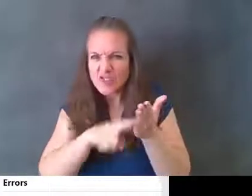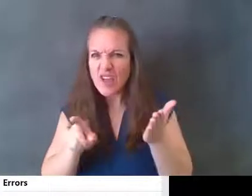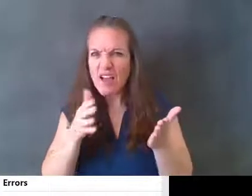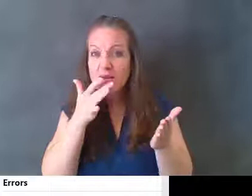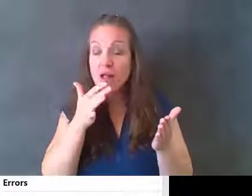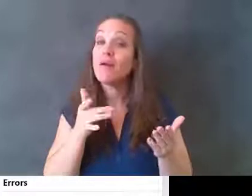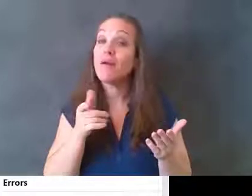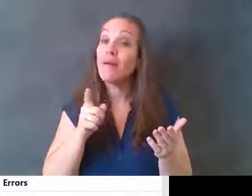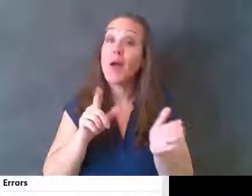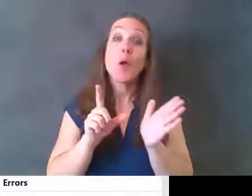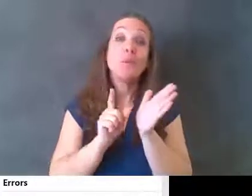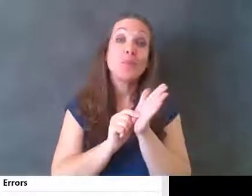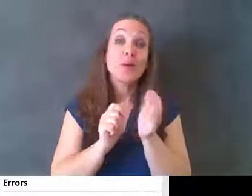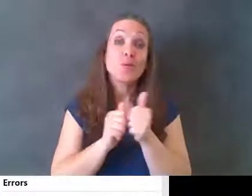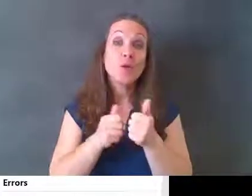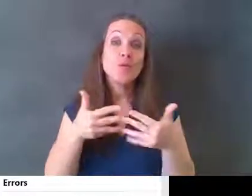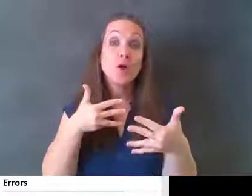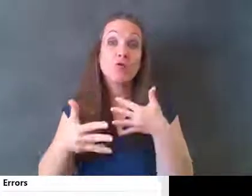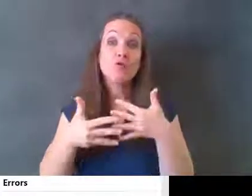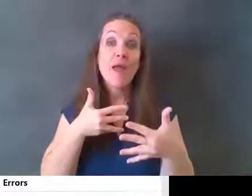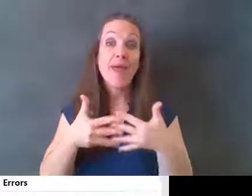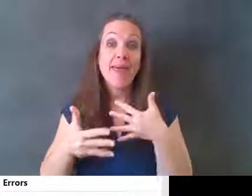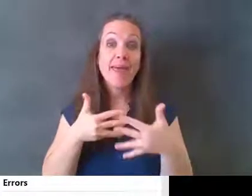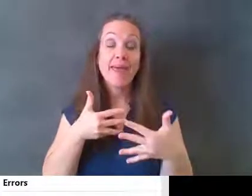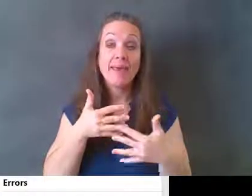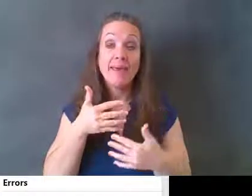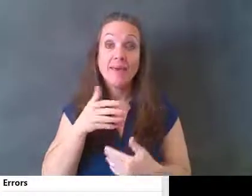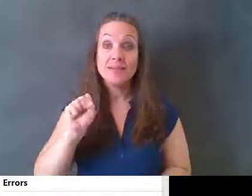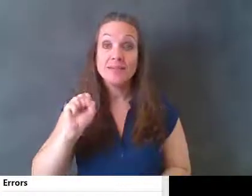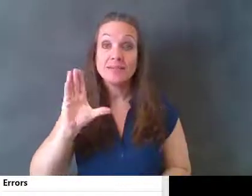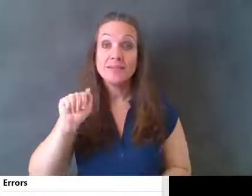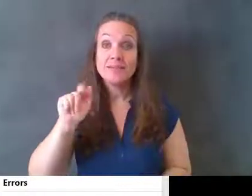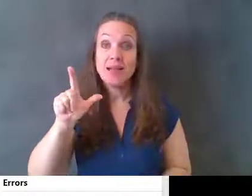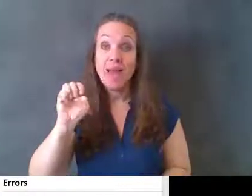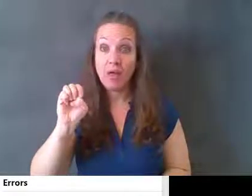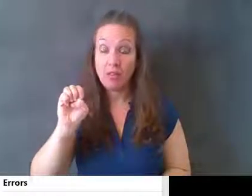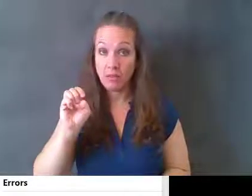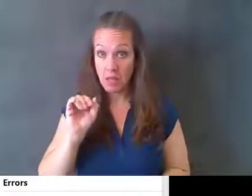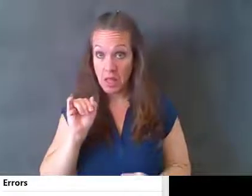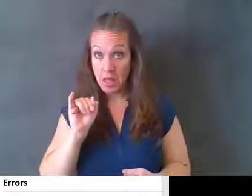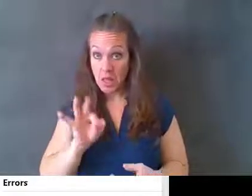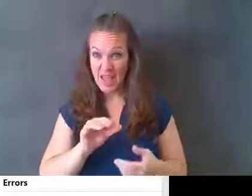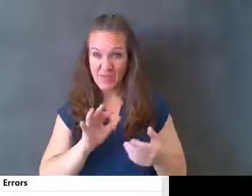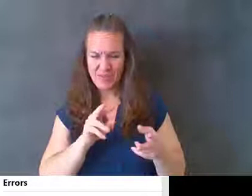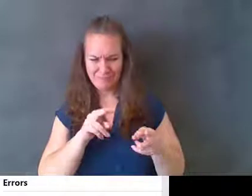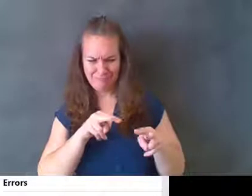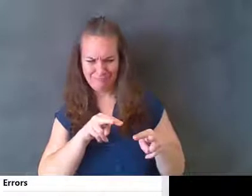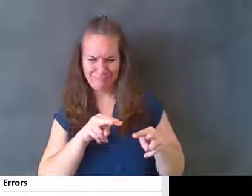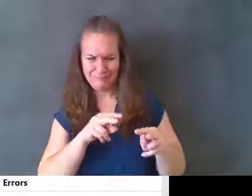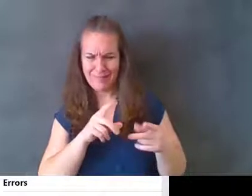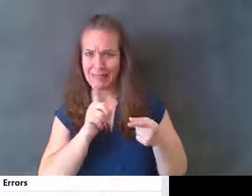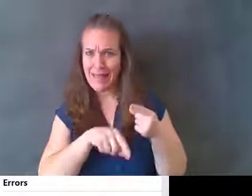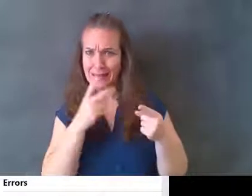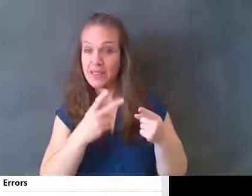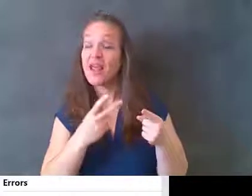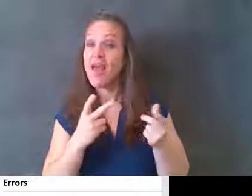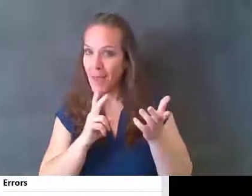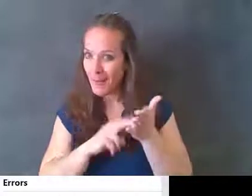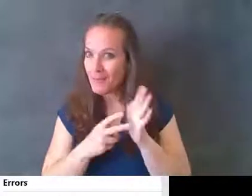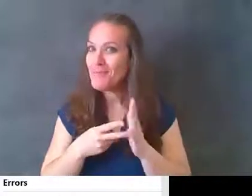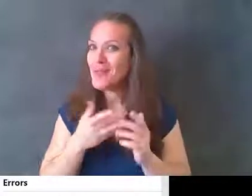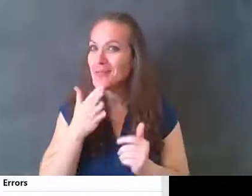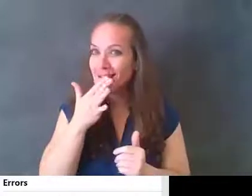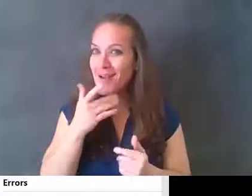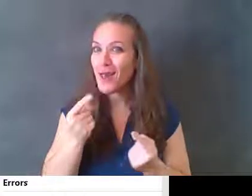in grayscale. And anything that comes across that's hard to read when you print in grayscale, there's probably a color contrast